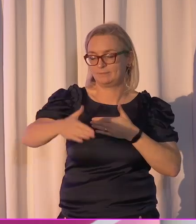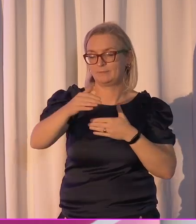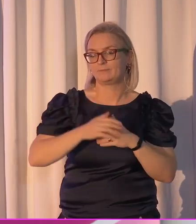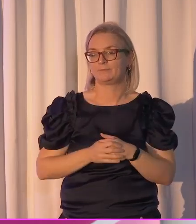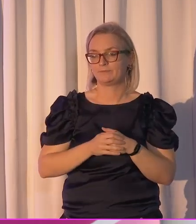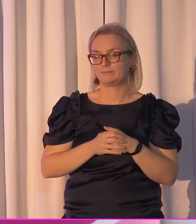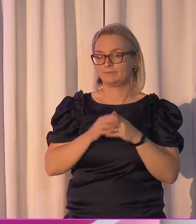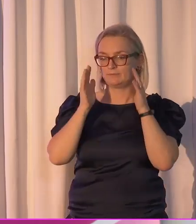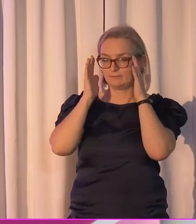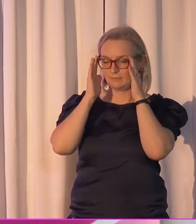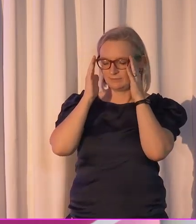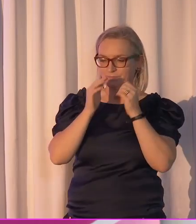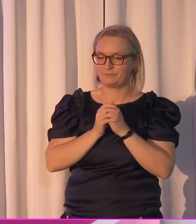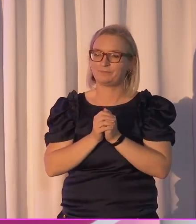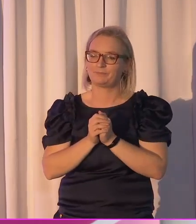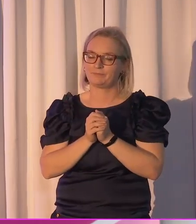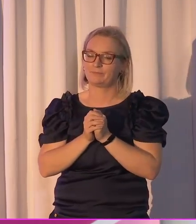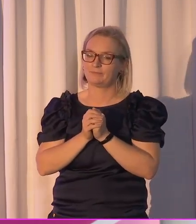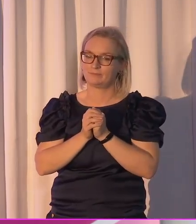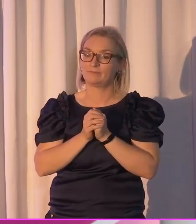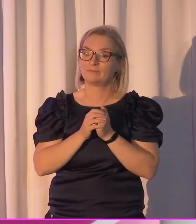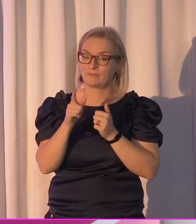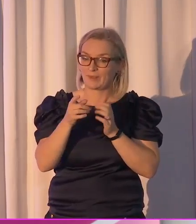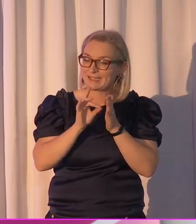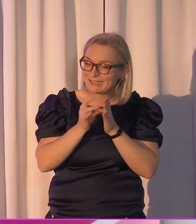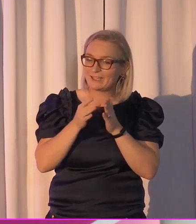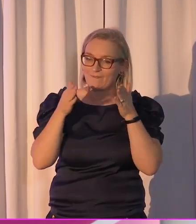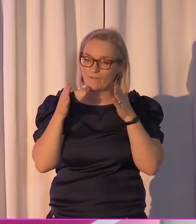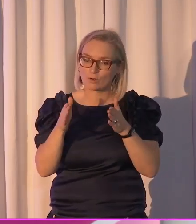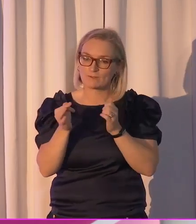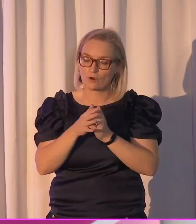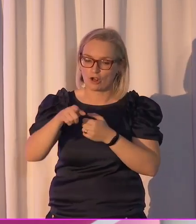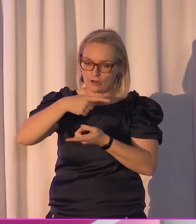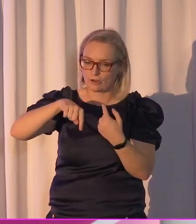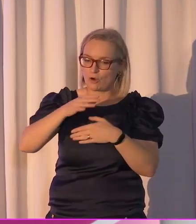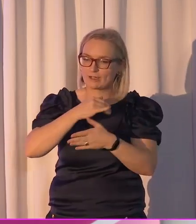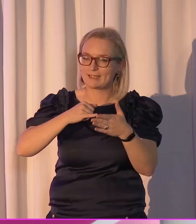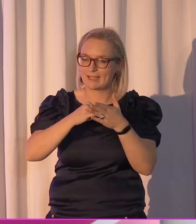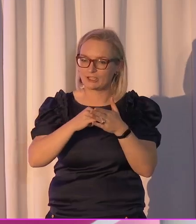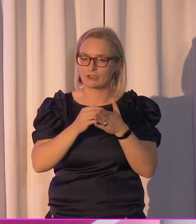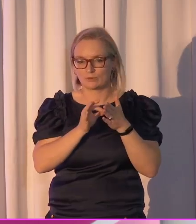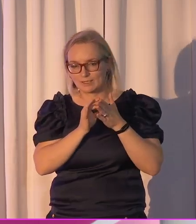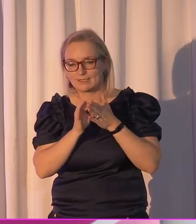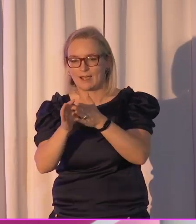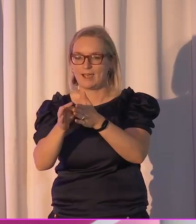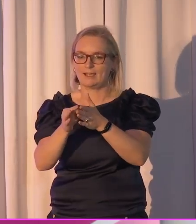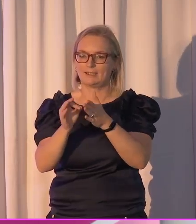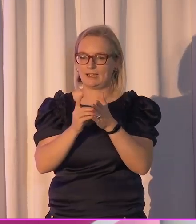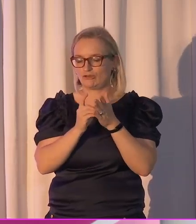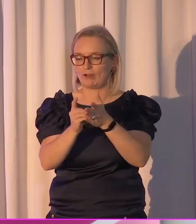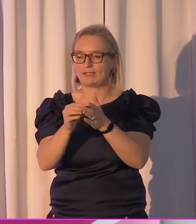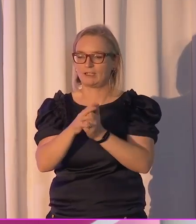Unsurprisingly, a key focus for the organisation will remain supporting and guiding implementation of the